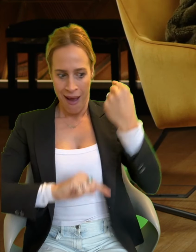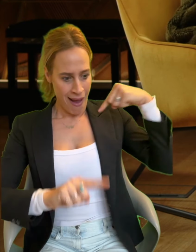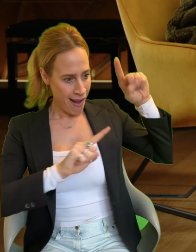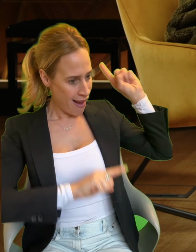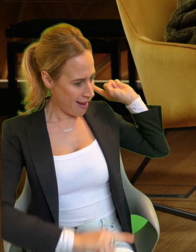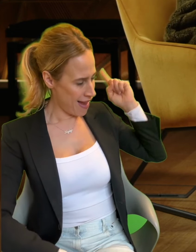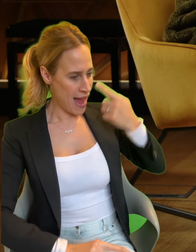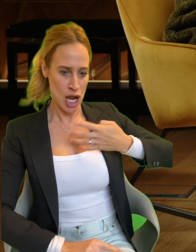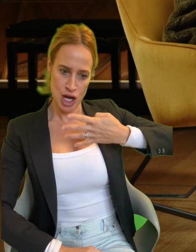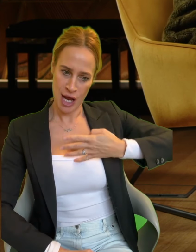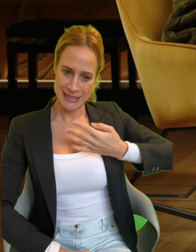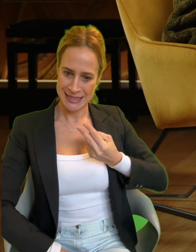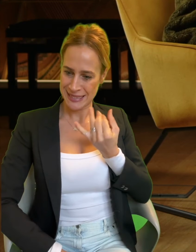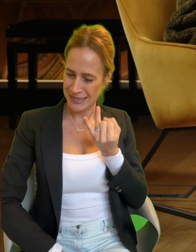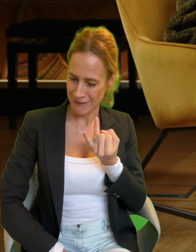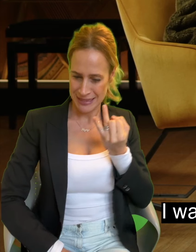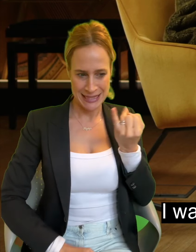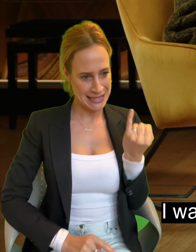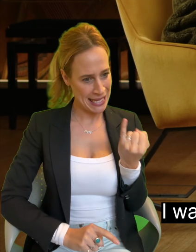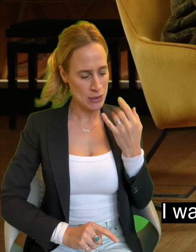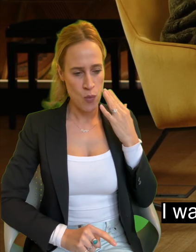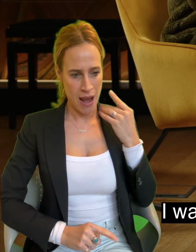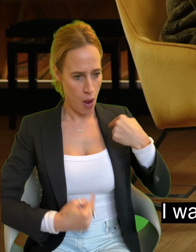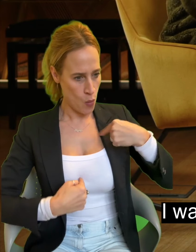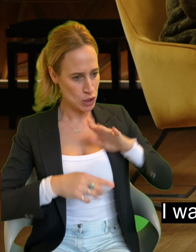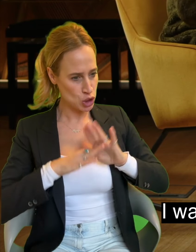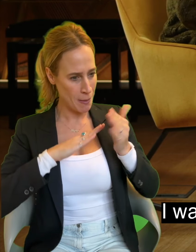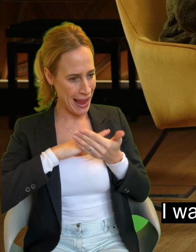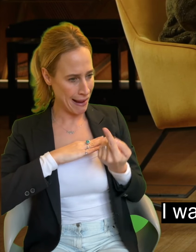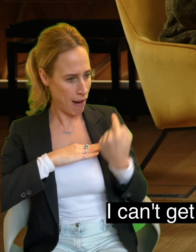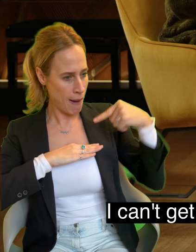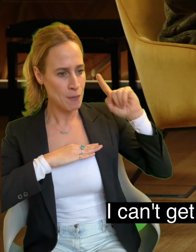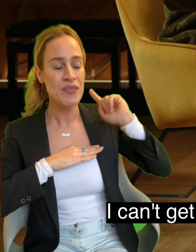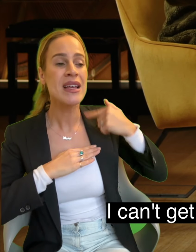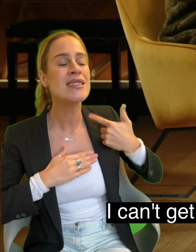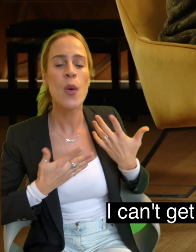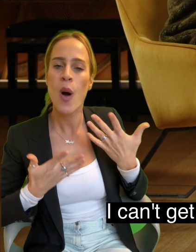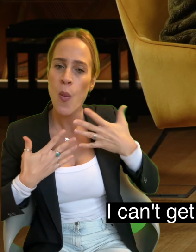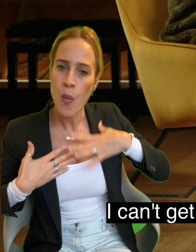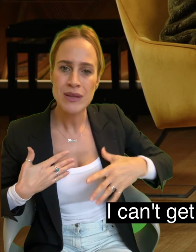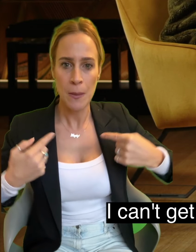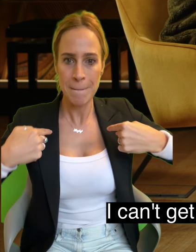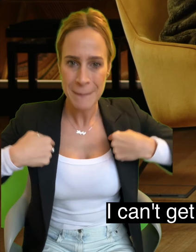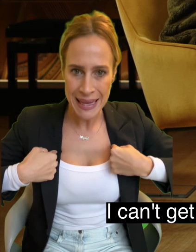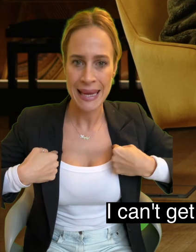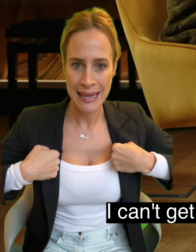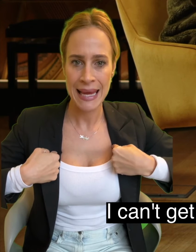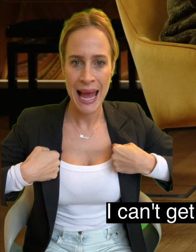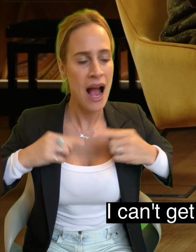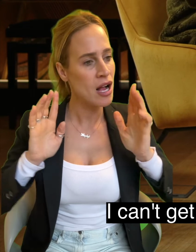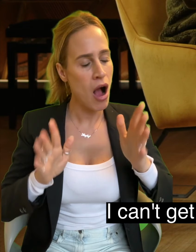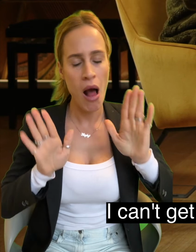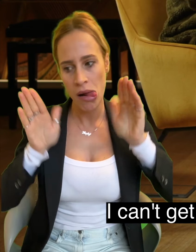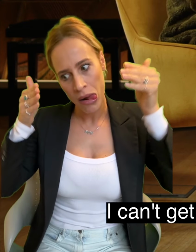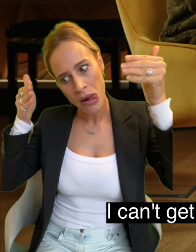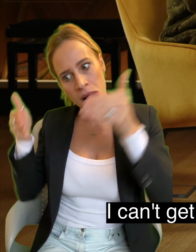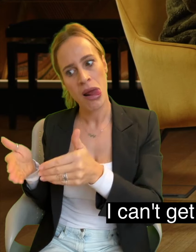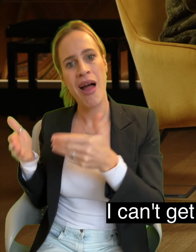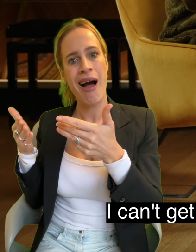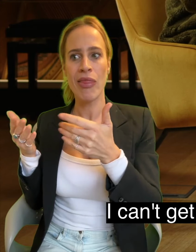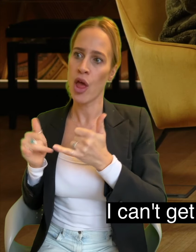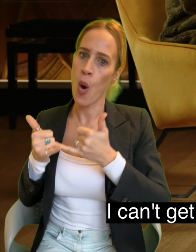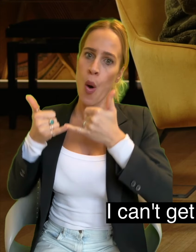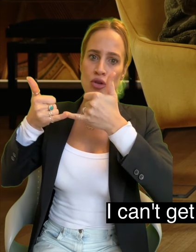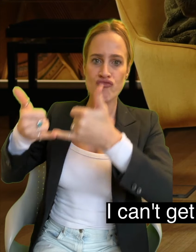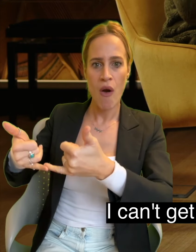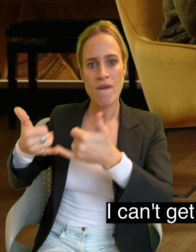Jamaica. Do you see what I'm saying? I want to be that person. In order for me to always be that person, I can't get too indulged in the accolades and